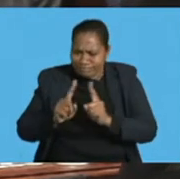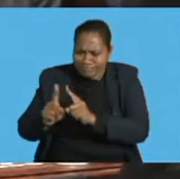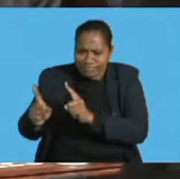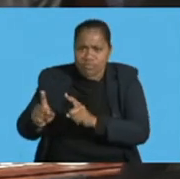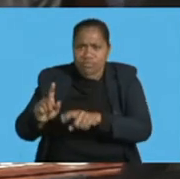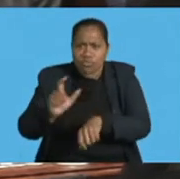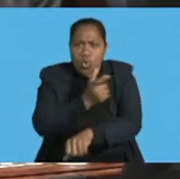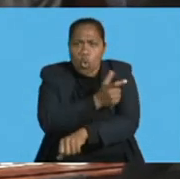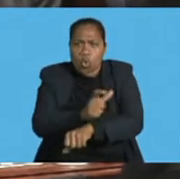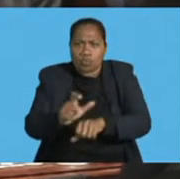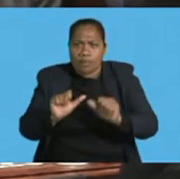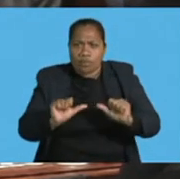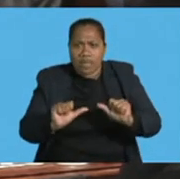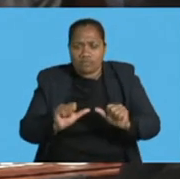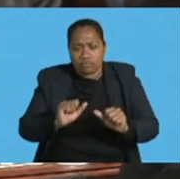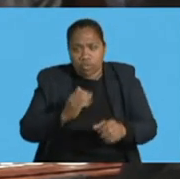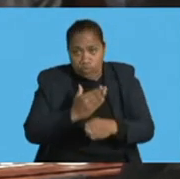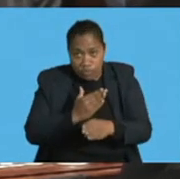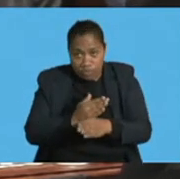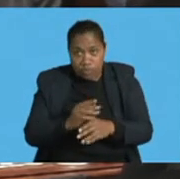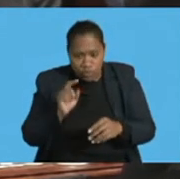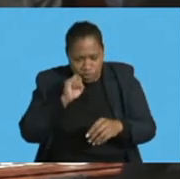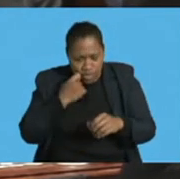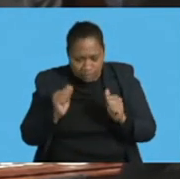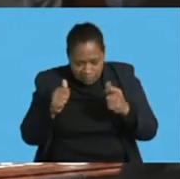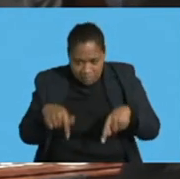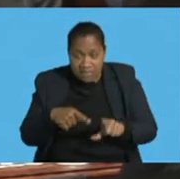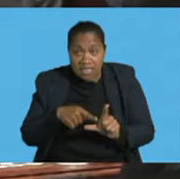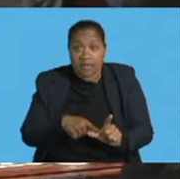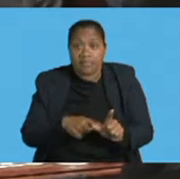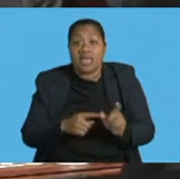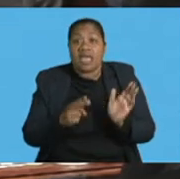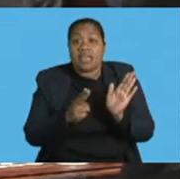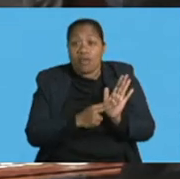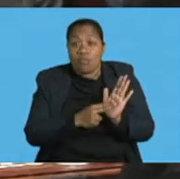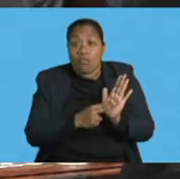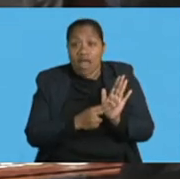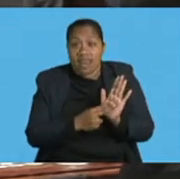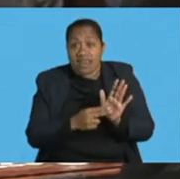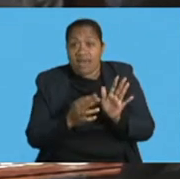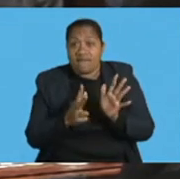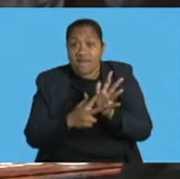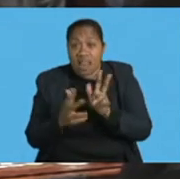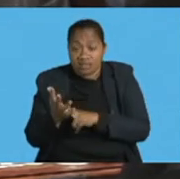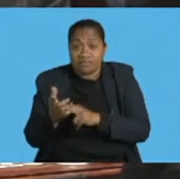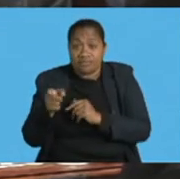at implementing this year. Namuana village in Tabuki district, schools